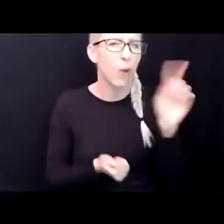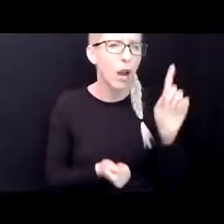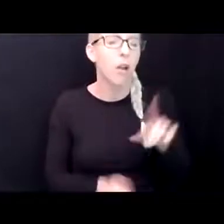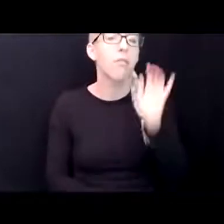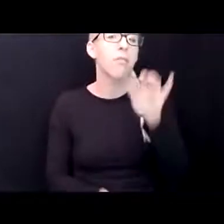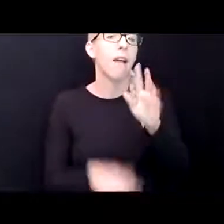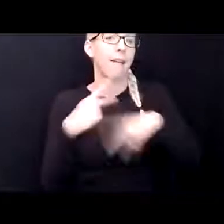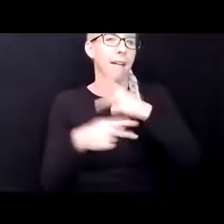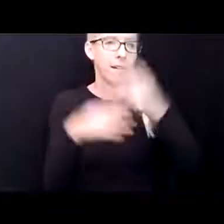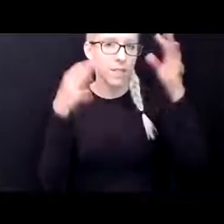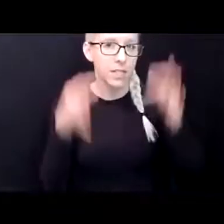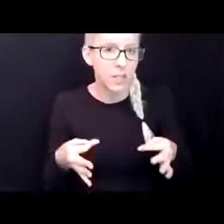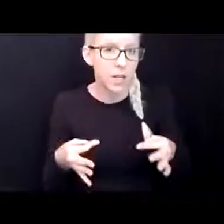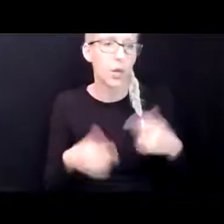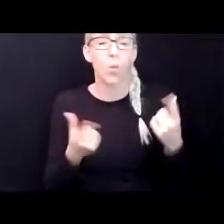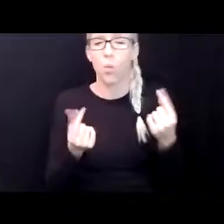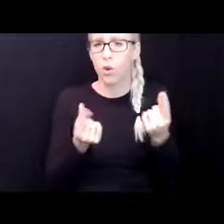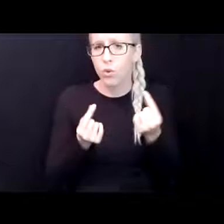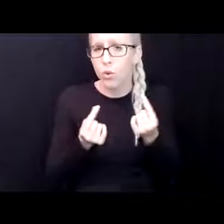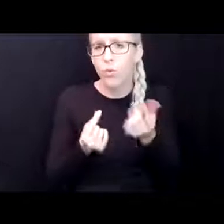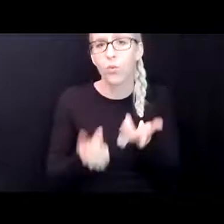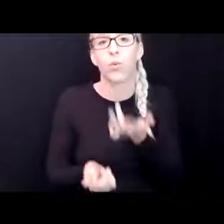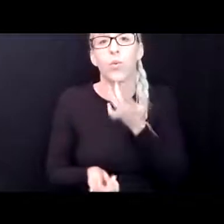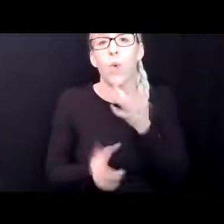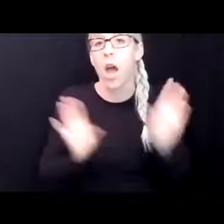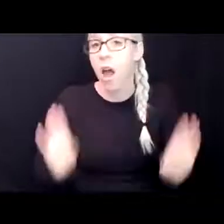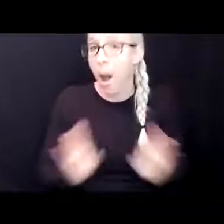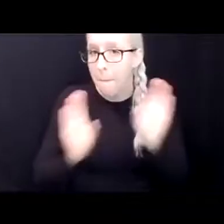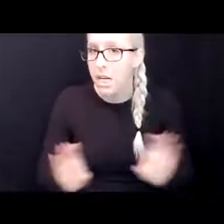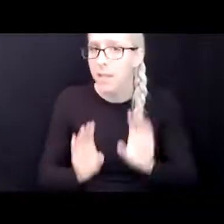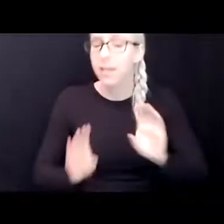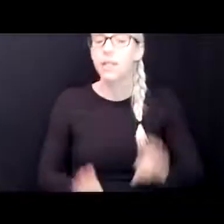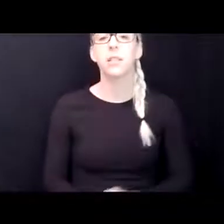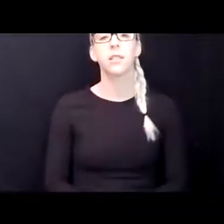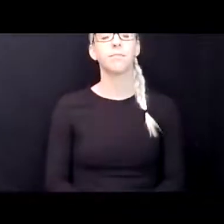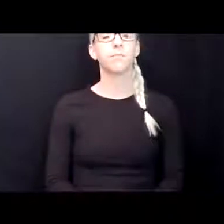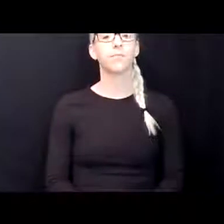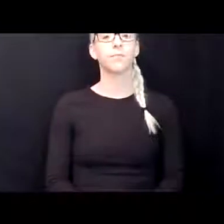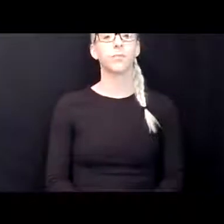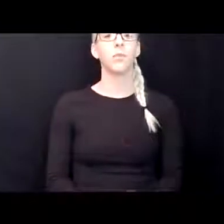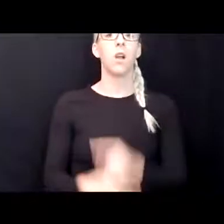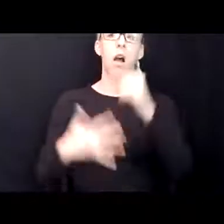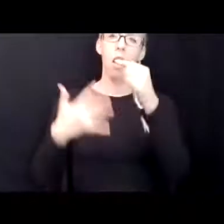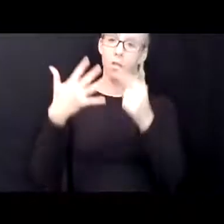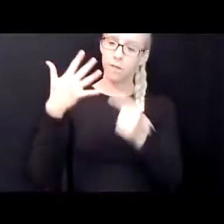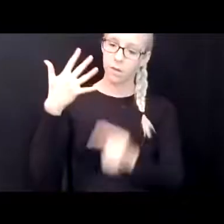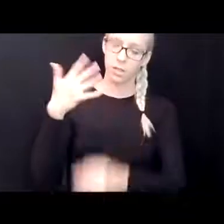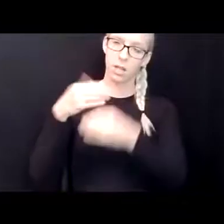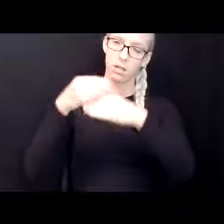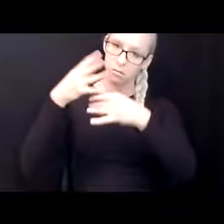we like to do in our spare time for our hobbies, and all of those things